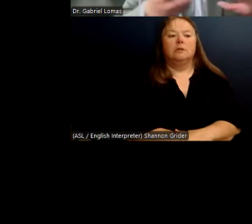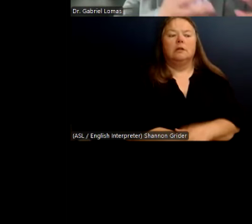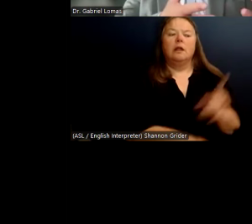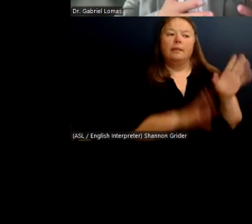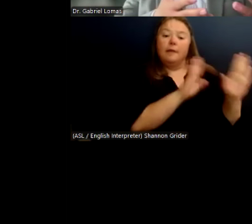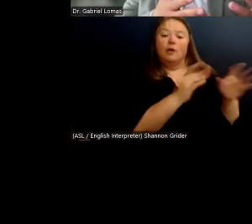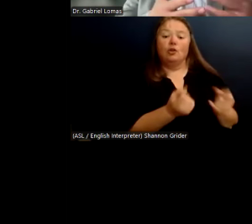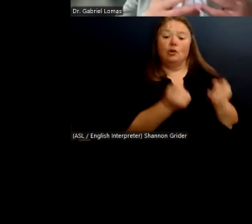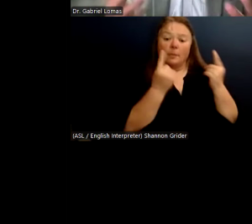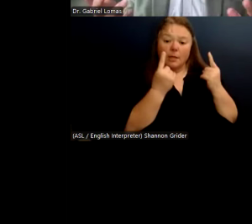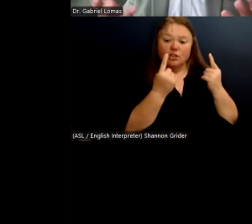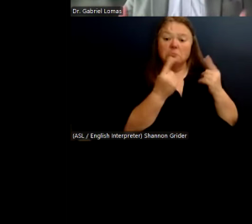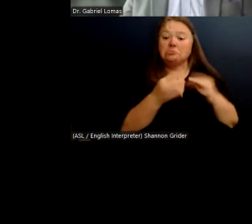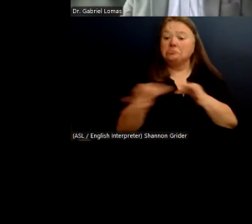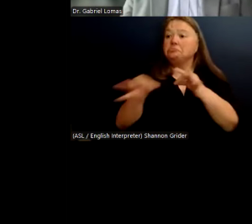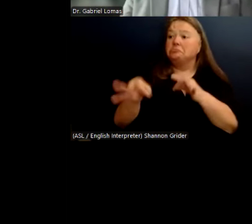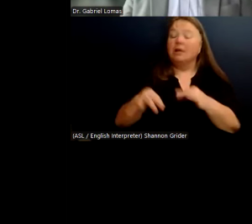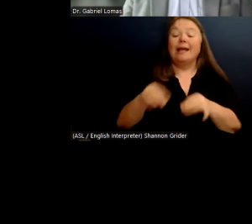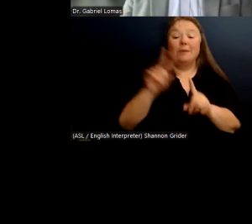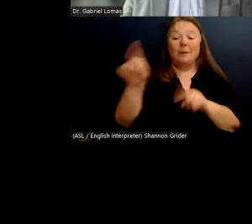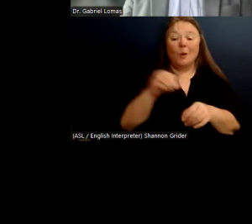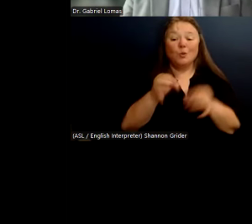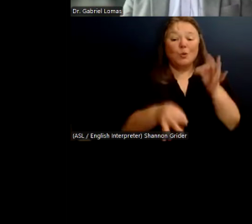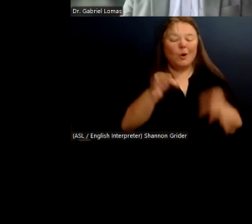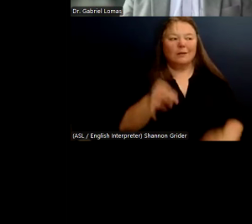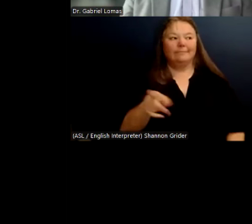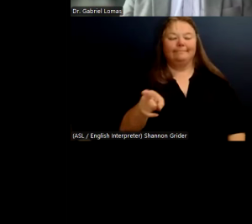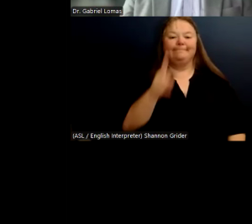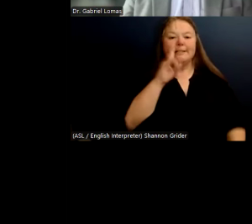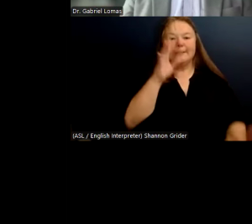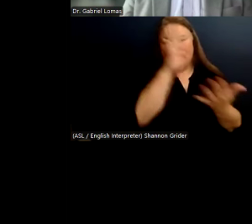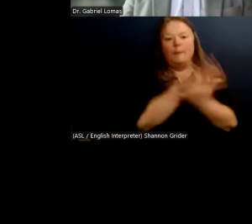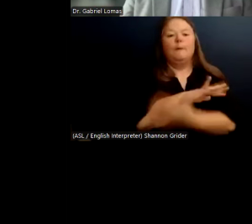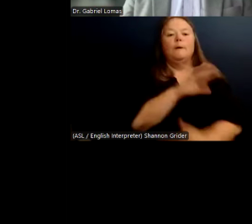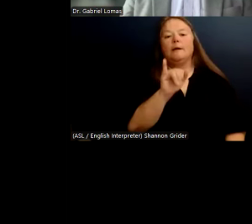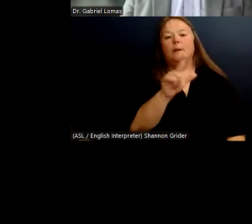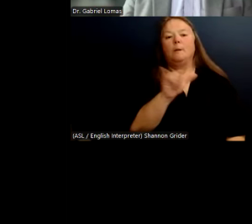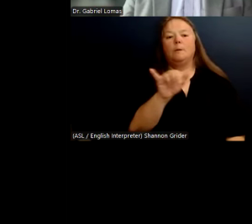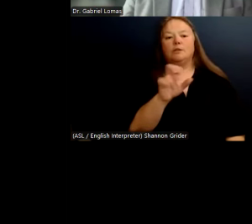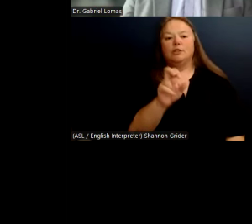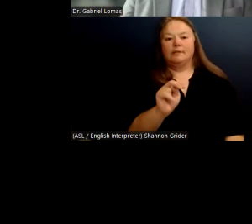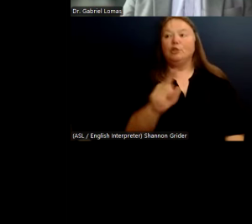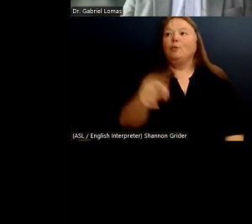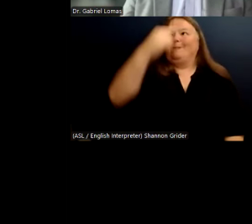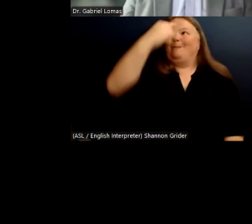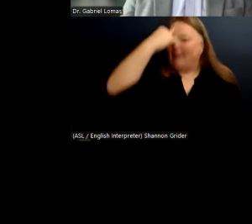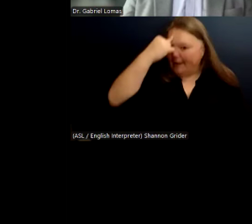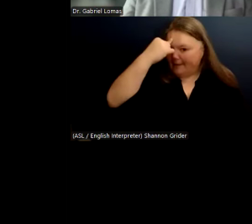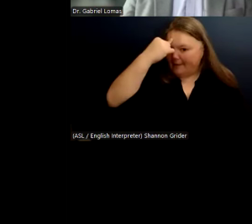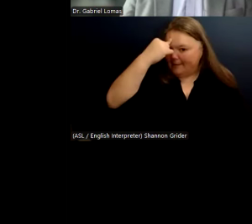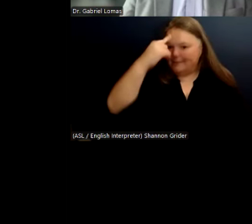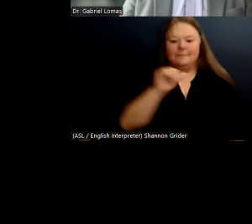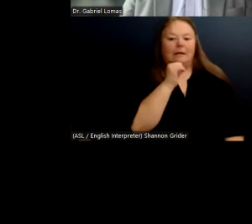that I think they're giving the court is really an illusion. It's not real. It's not strong because their comprehension is actually in reality very